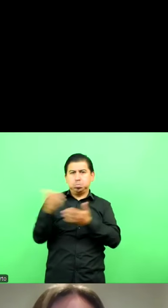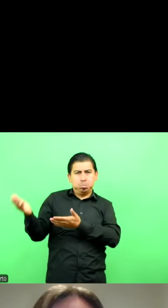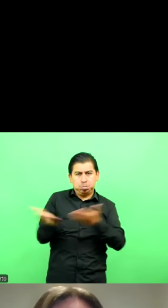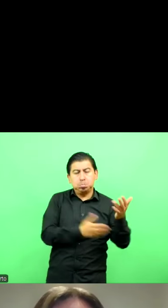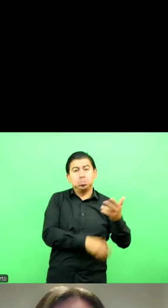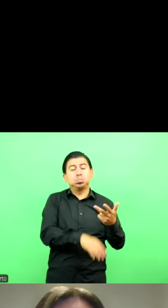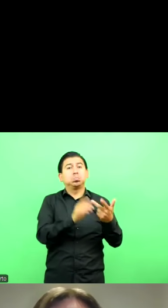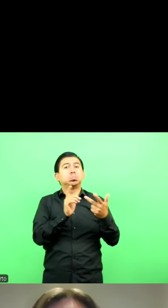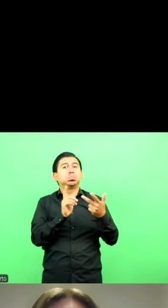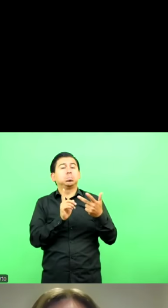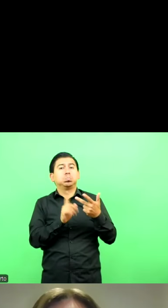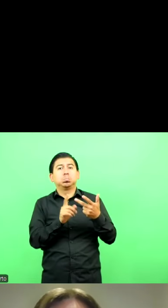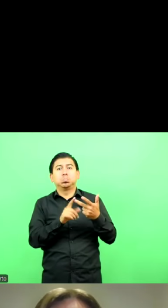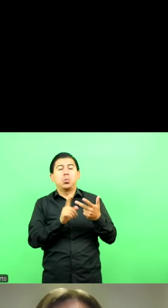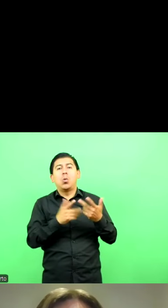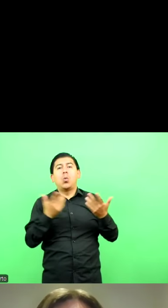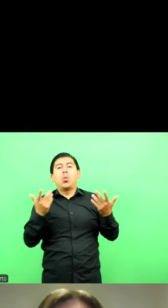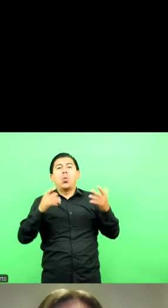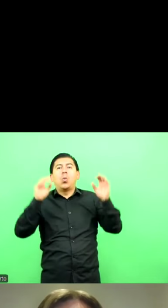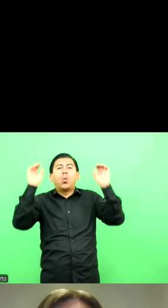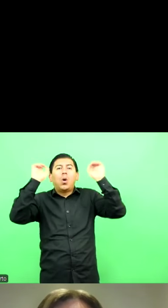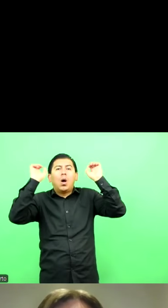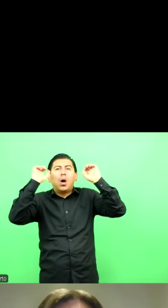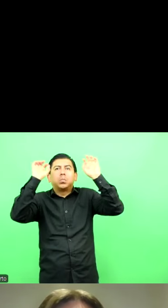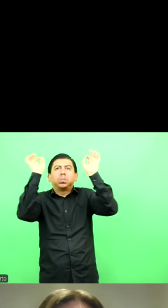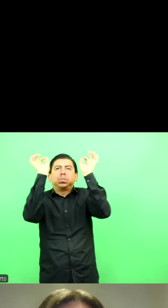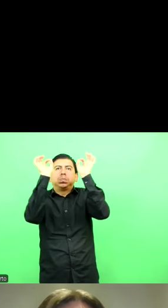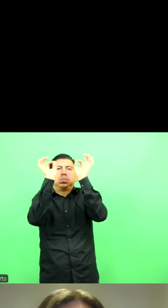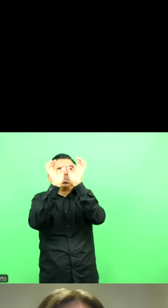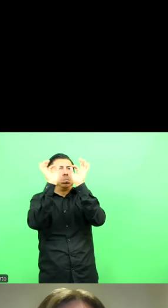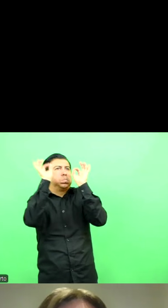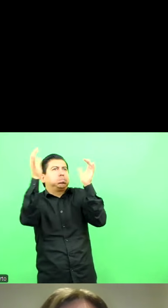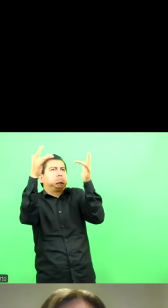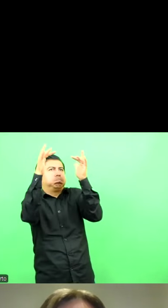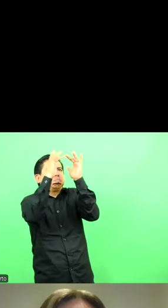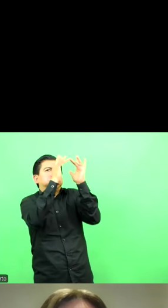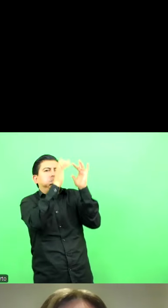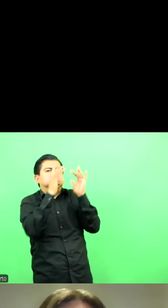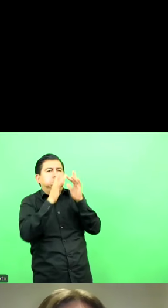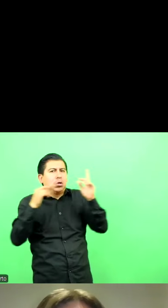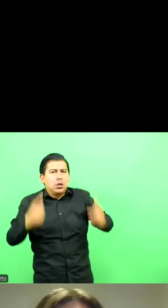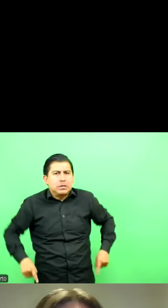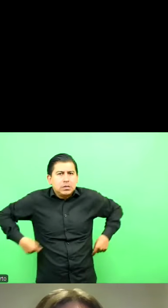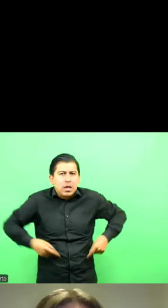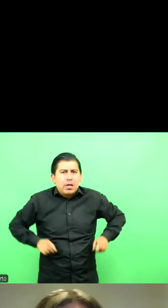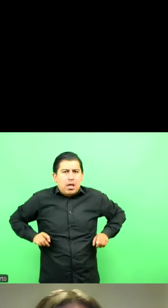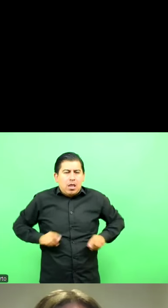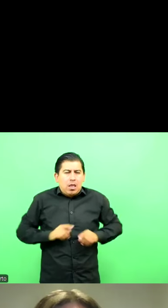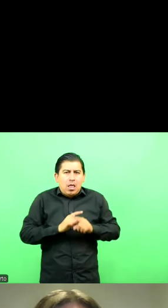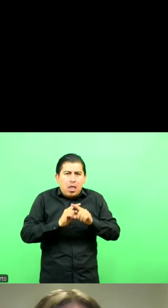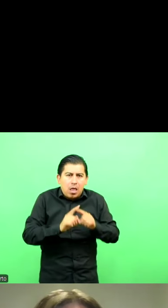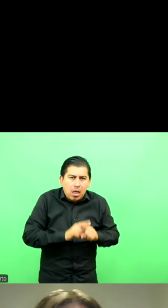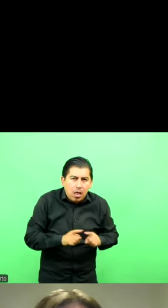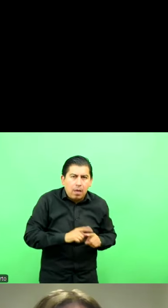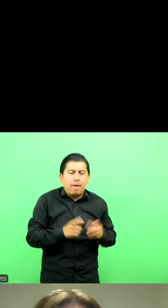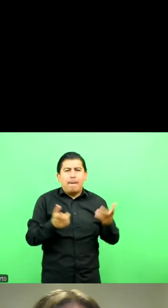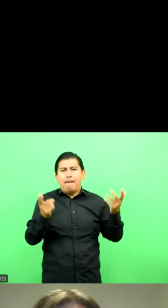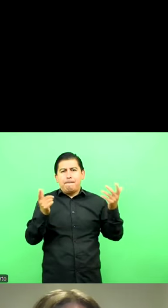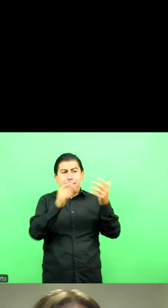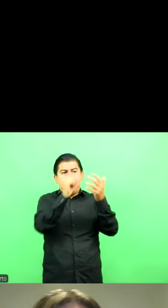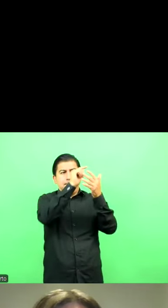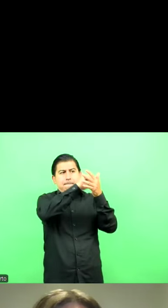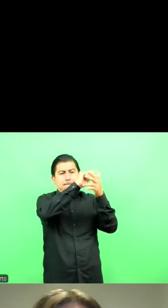for charging of electric wheelchair, hearing aids, and medical assistant devices, and all of the above.